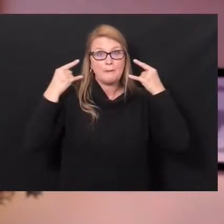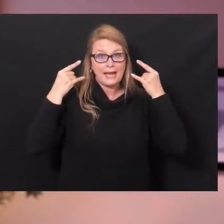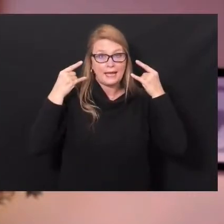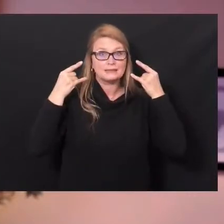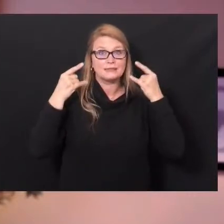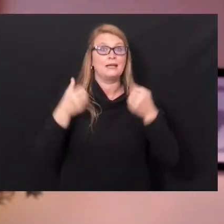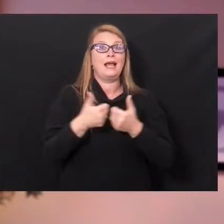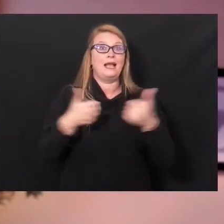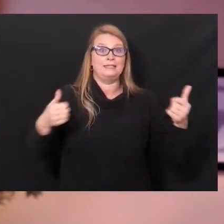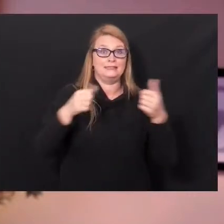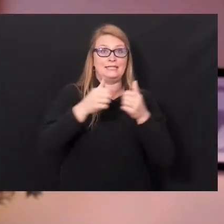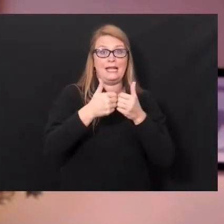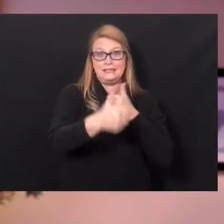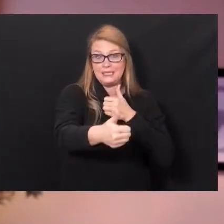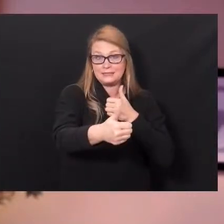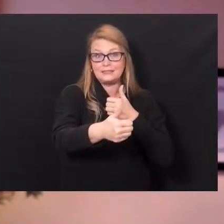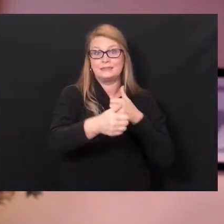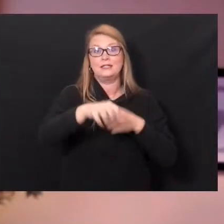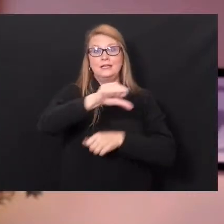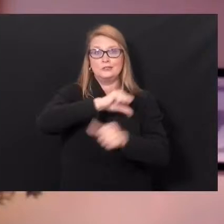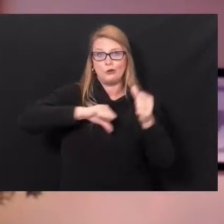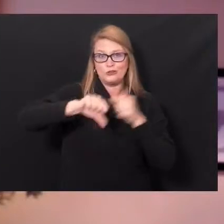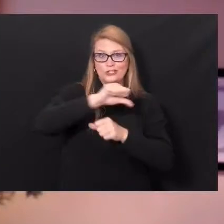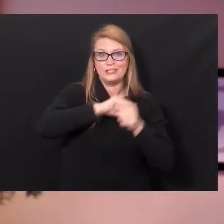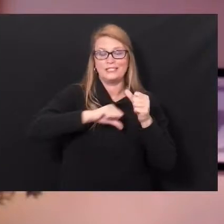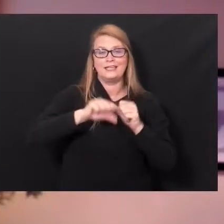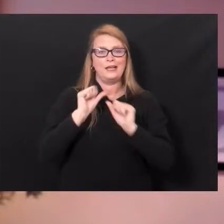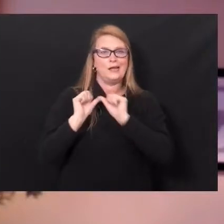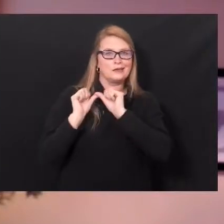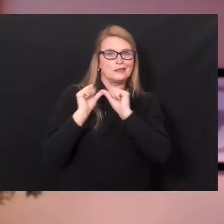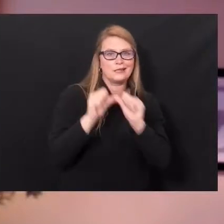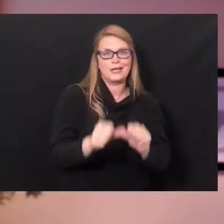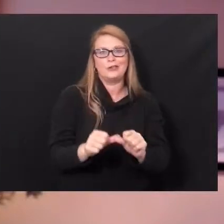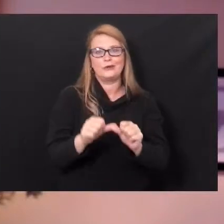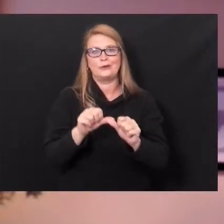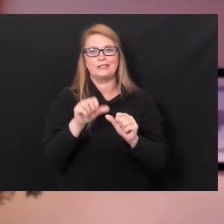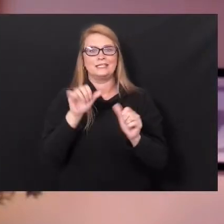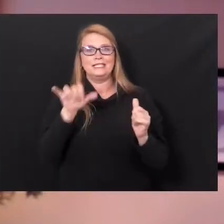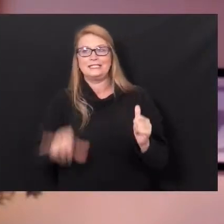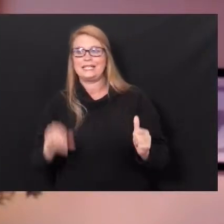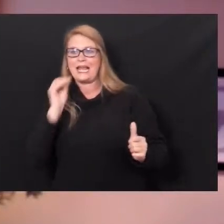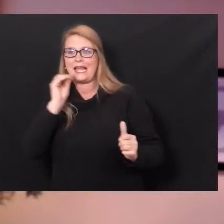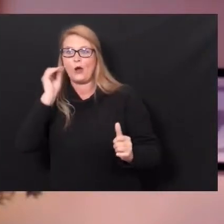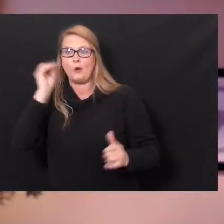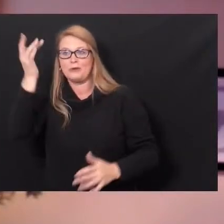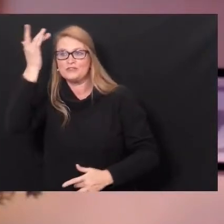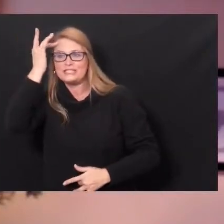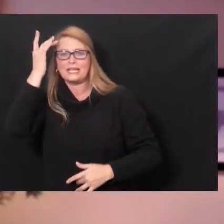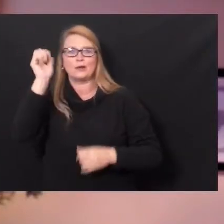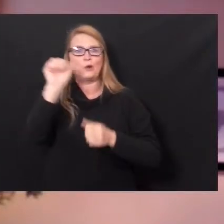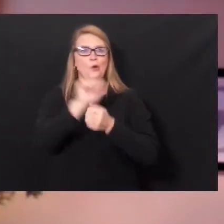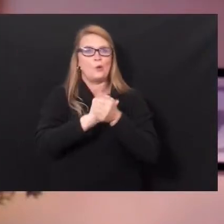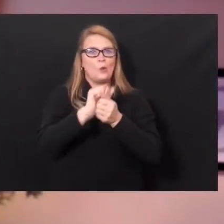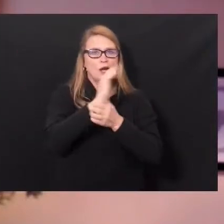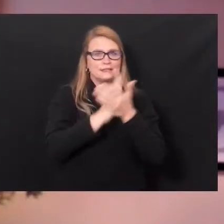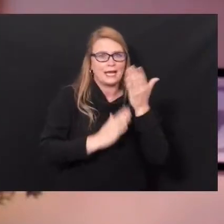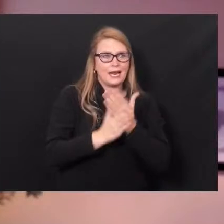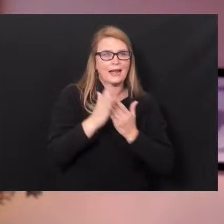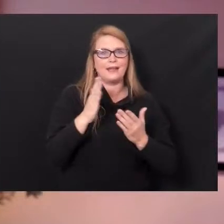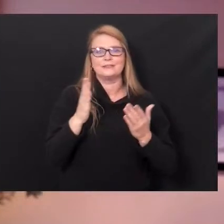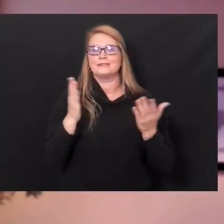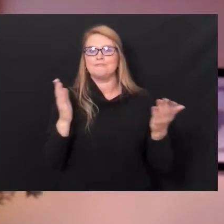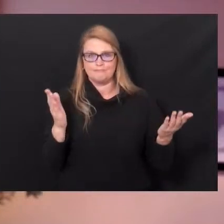physically distanced and maintaining all those good sort of stay home if you're sick, wash your hands, those